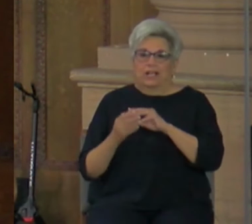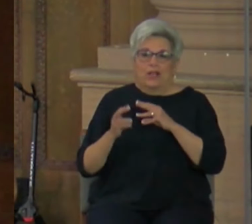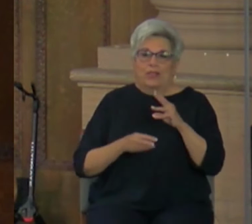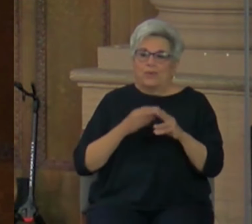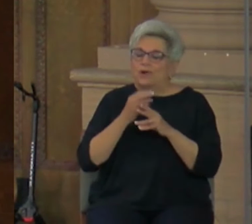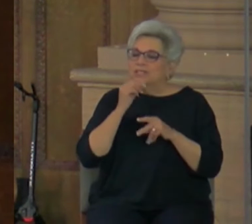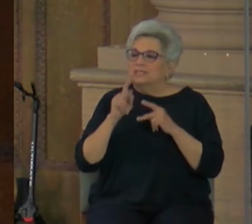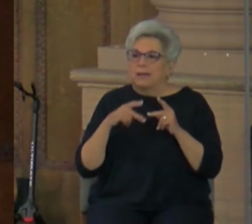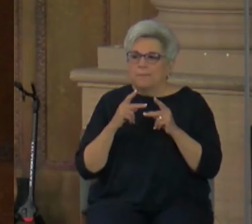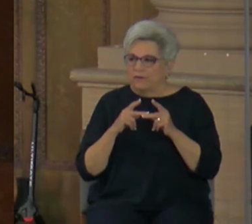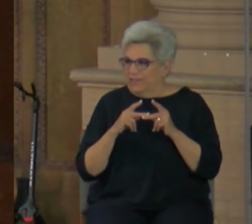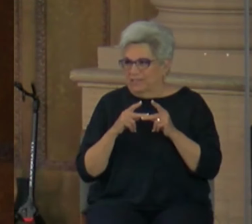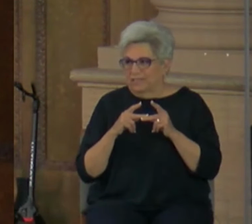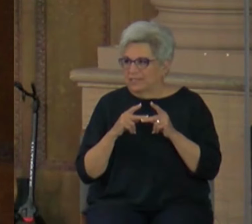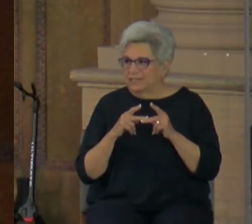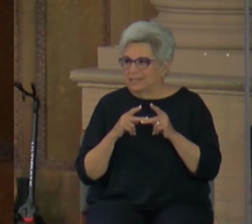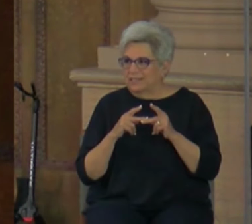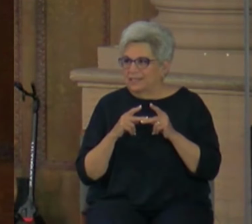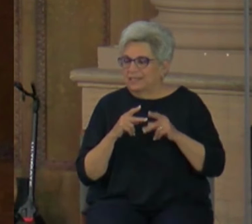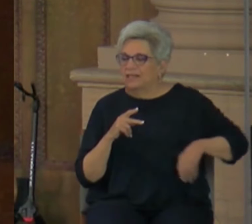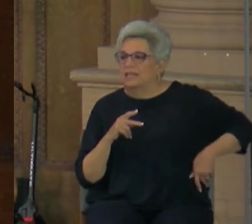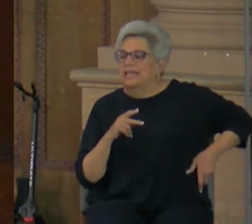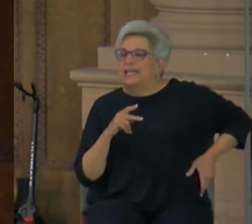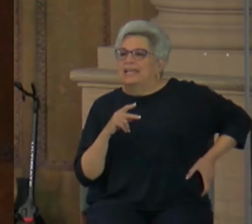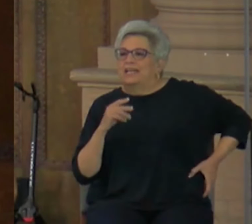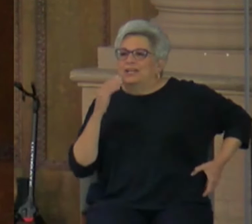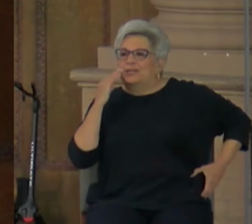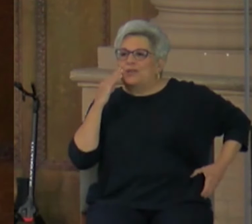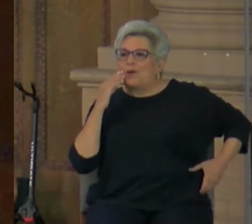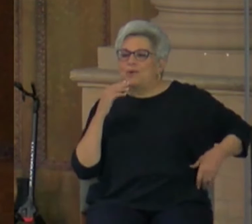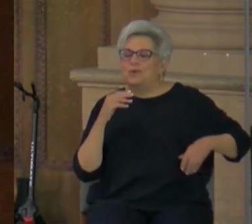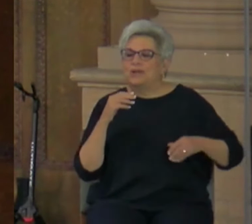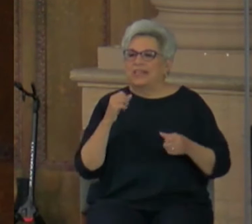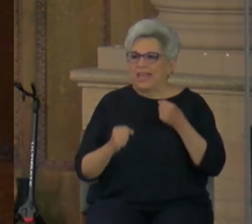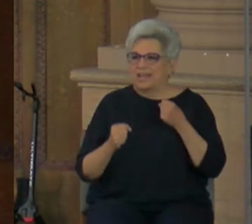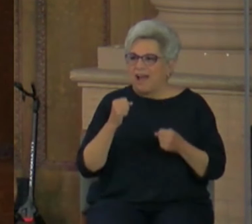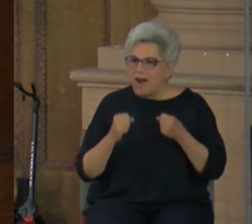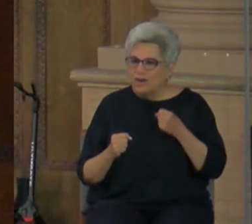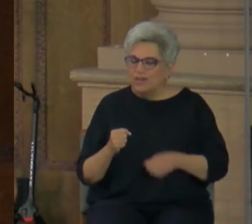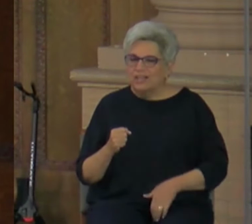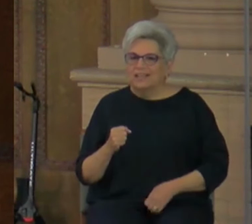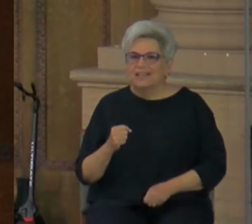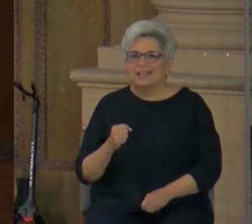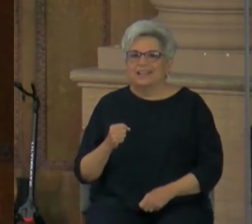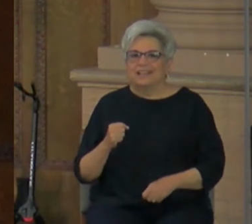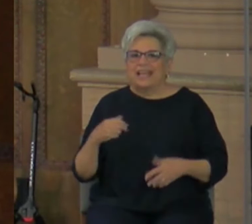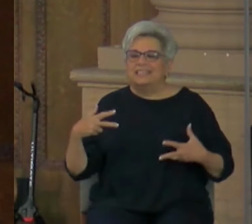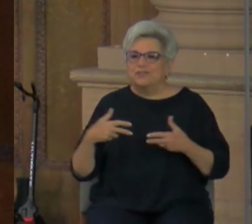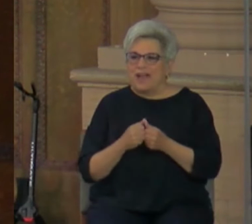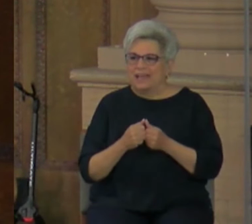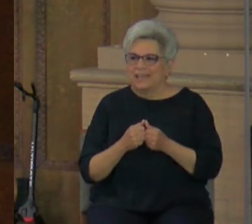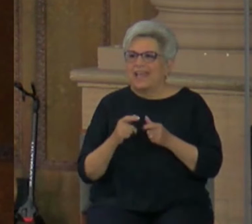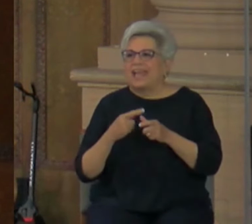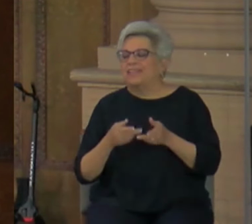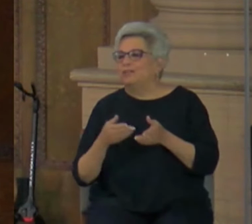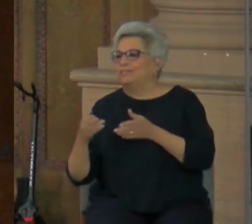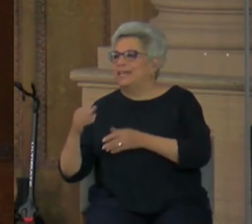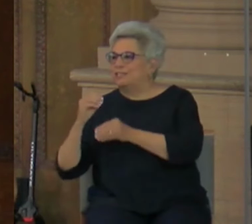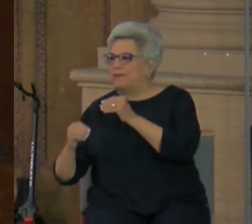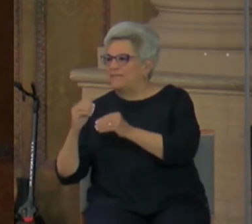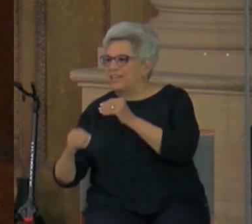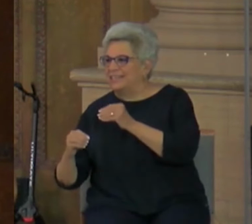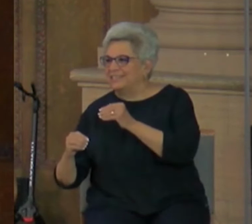to be. It's like all of creation is like that car that got in a car wreck and they repaired it, but it was never right after that. Like the doors don't